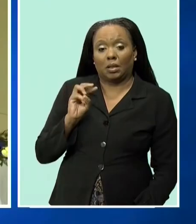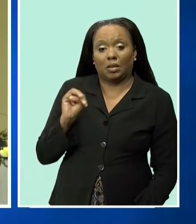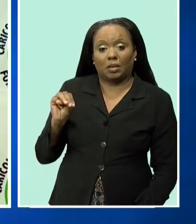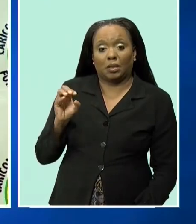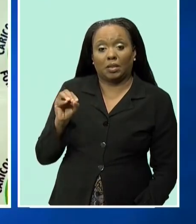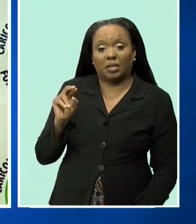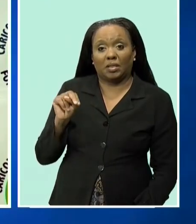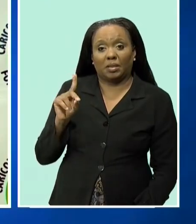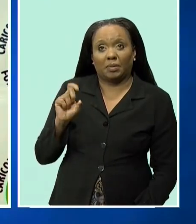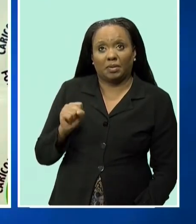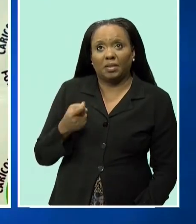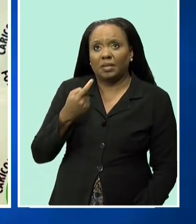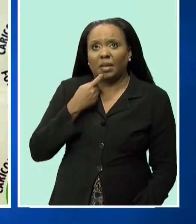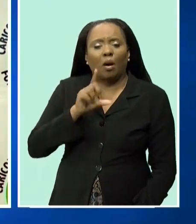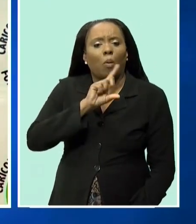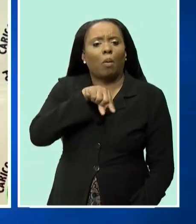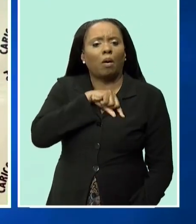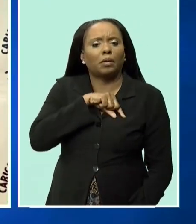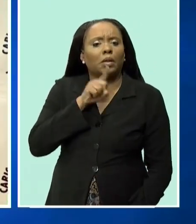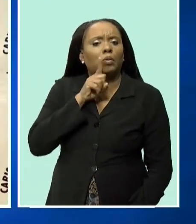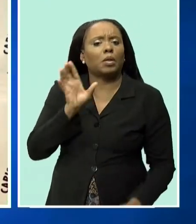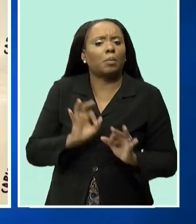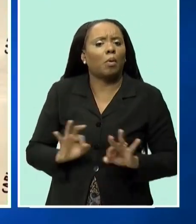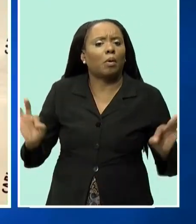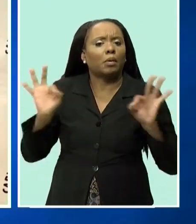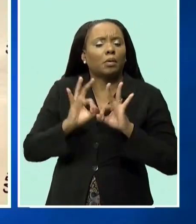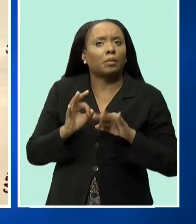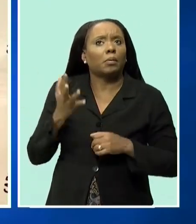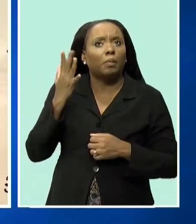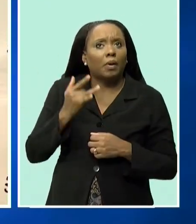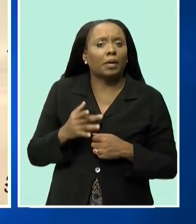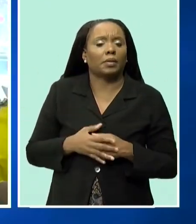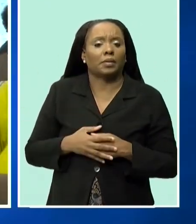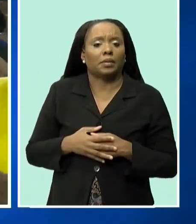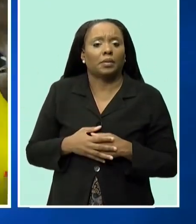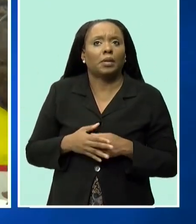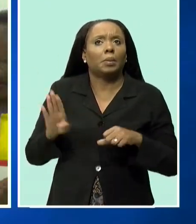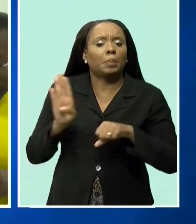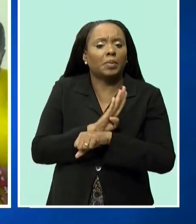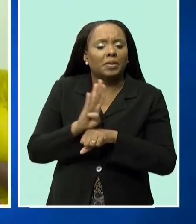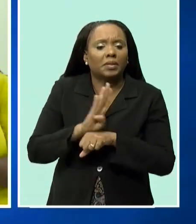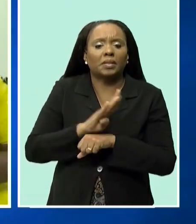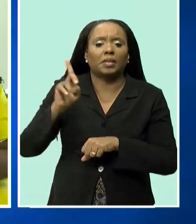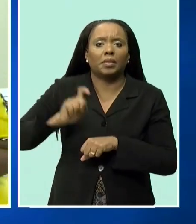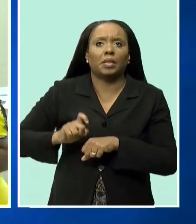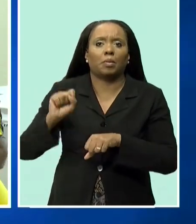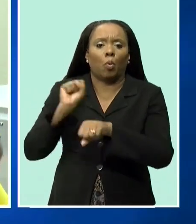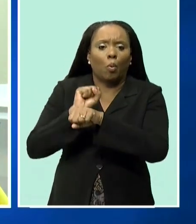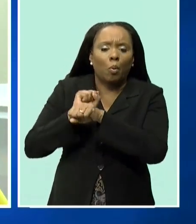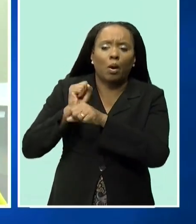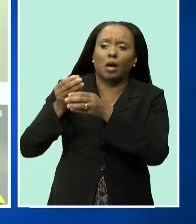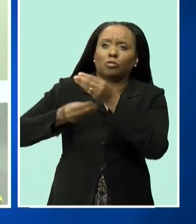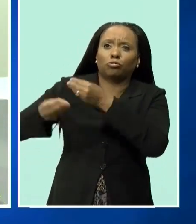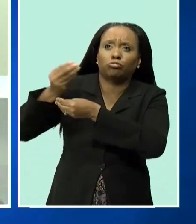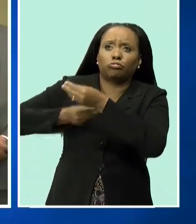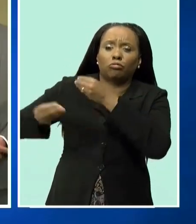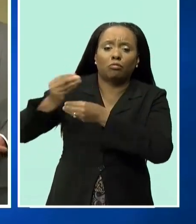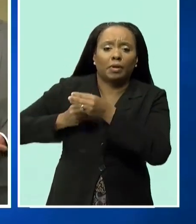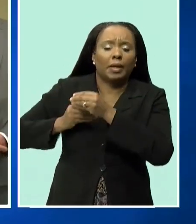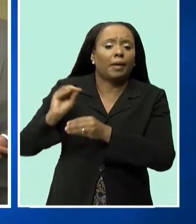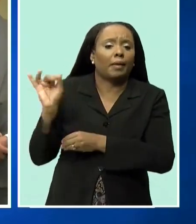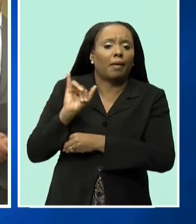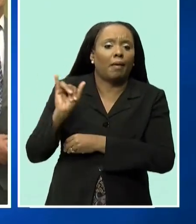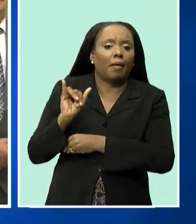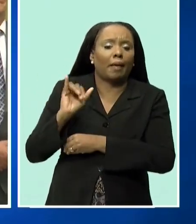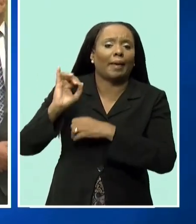to ensure that businesses and professionals are able to trade successfully on the global stage. And in commending CROSSQ on